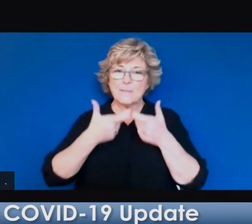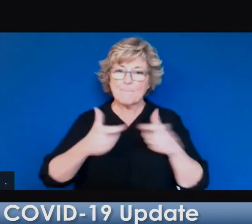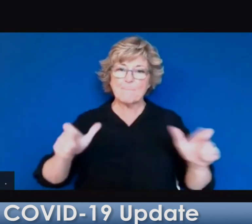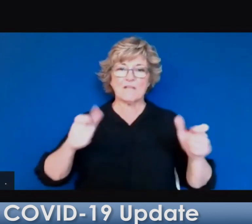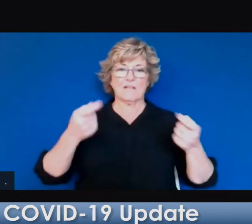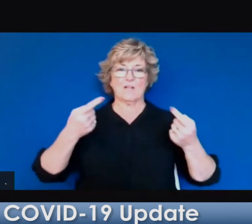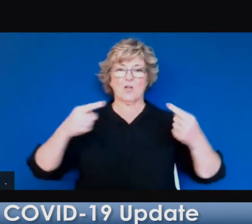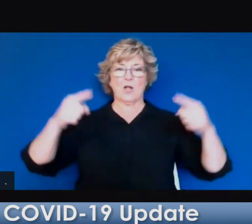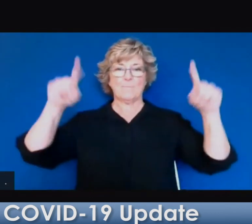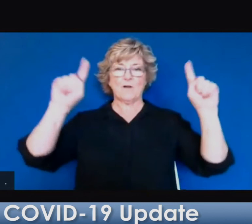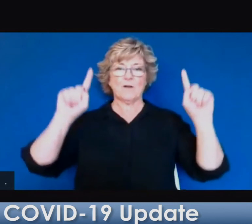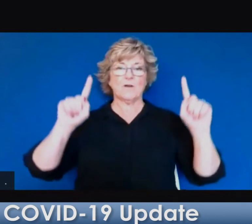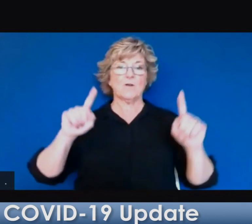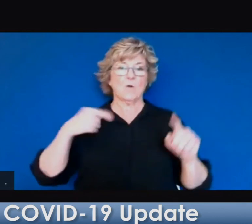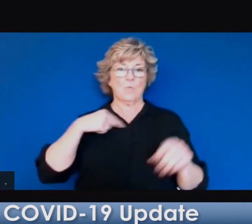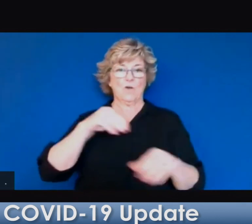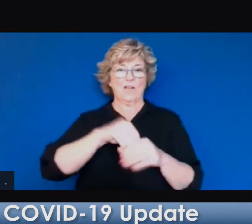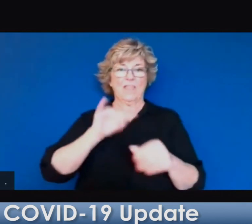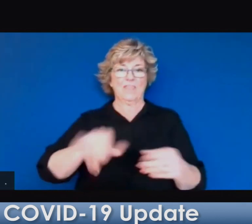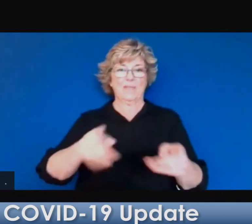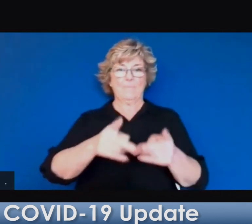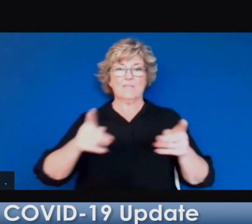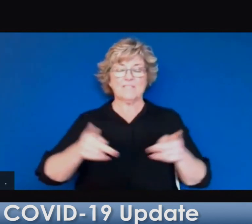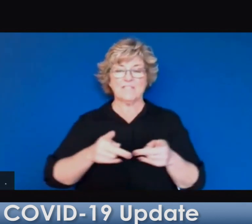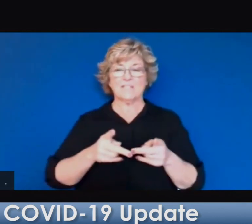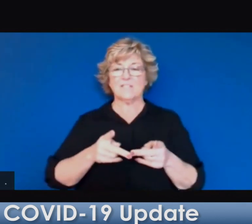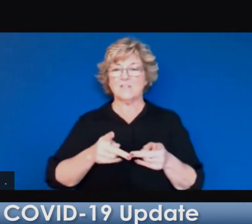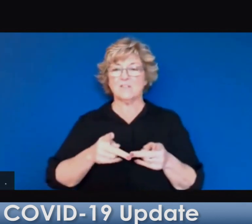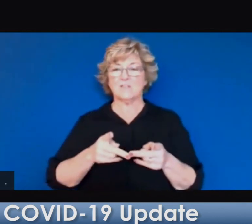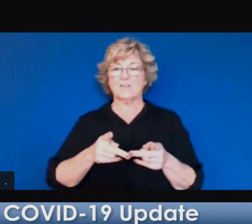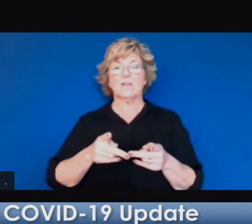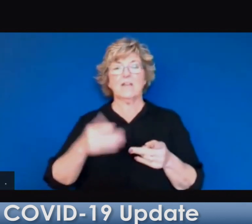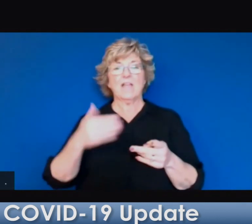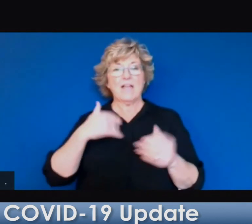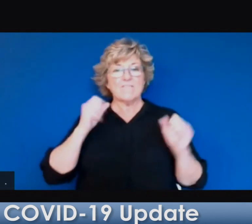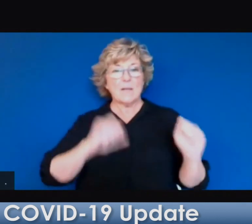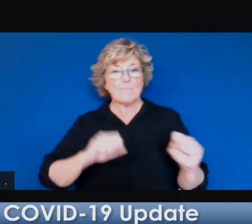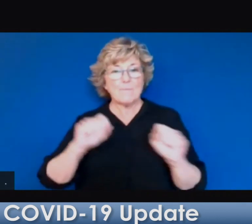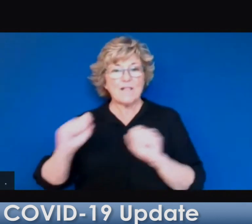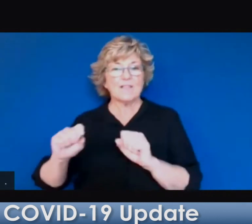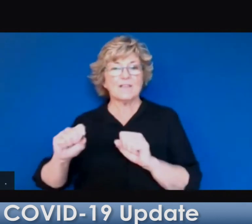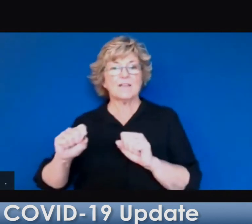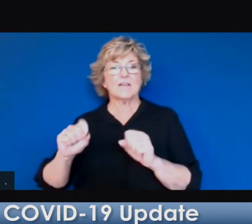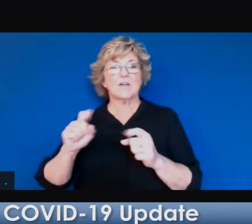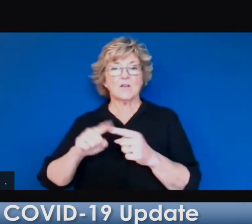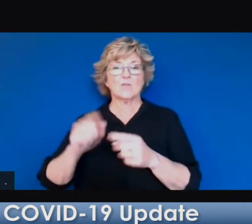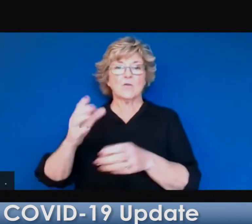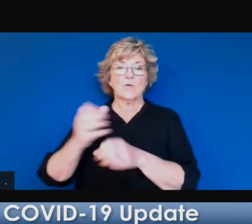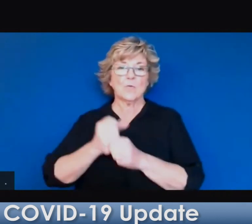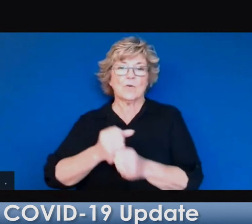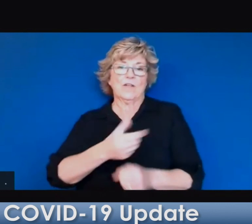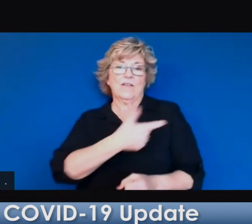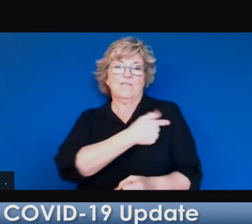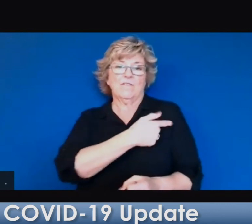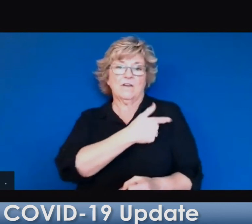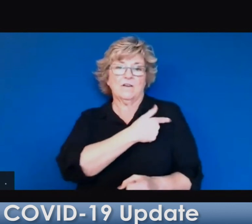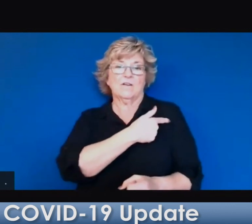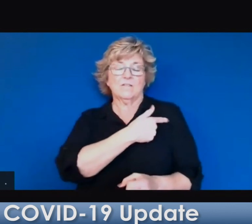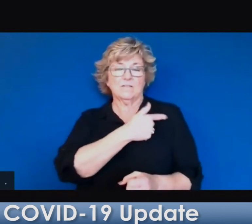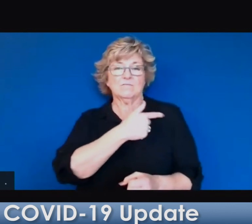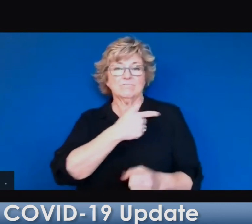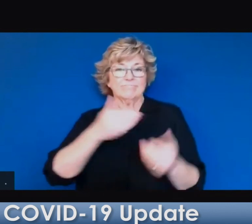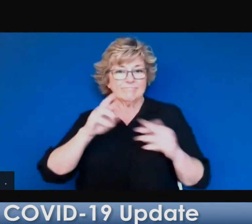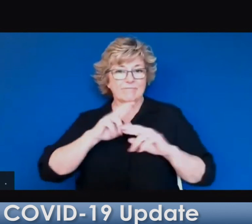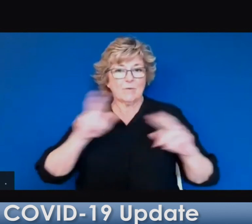accomplishment that we're even in this position to have the ability to get doses of vaccines in people's